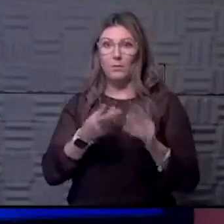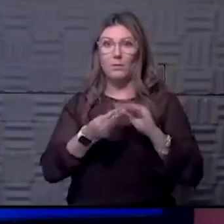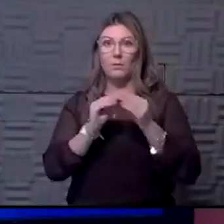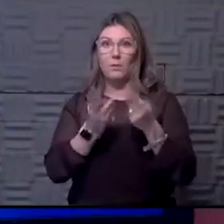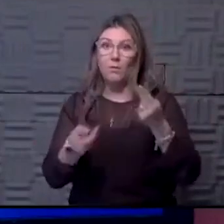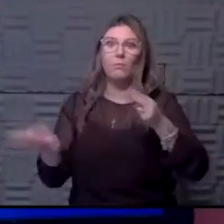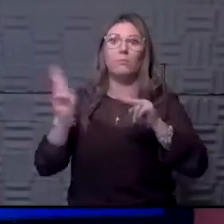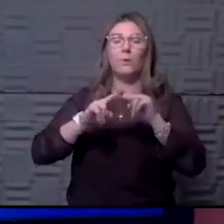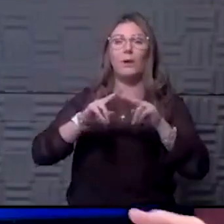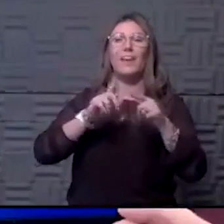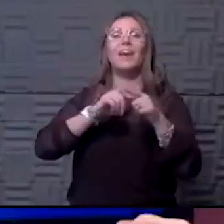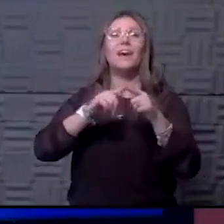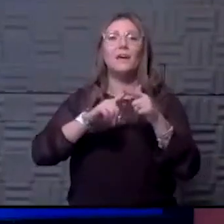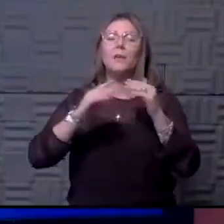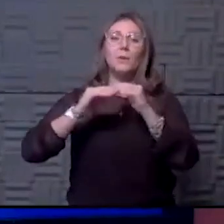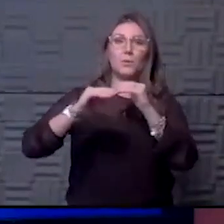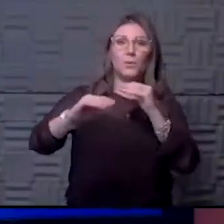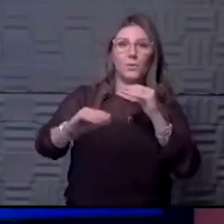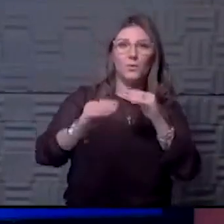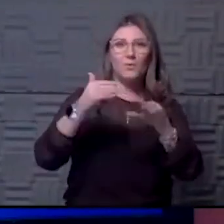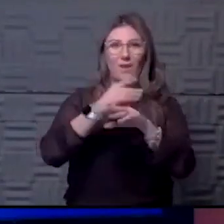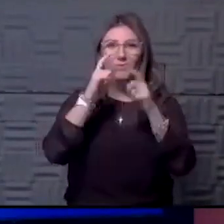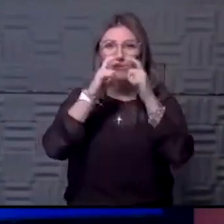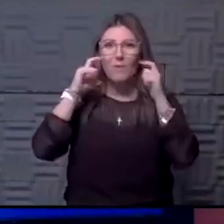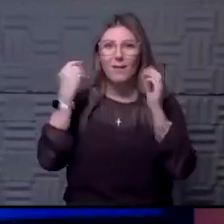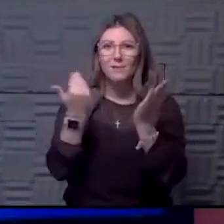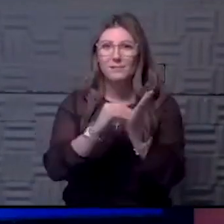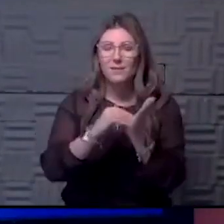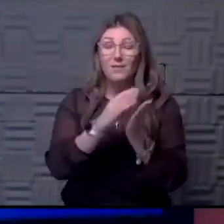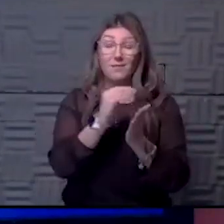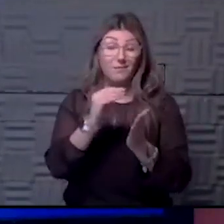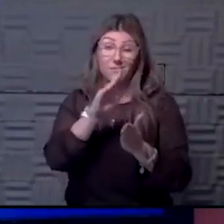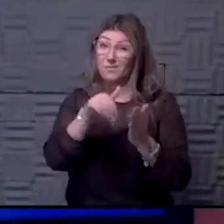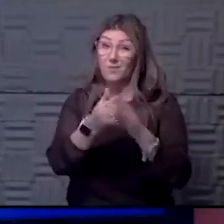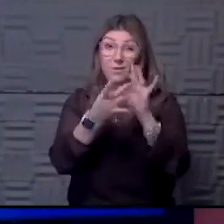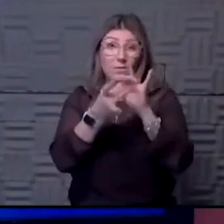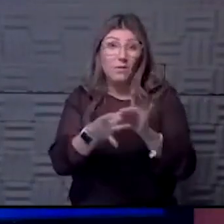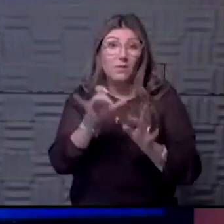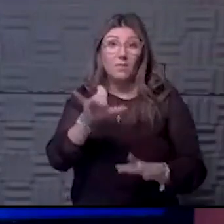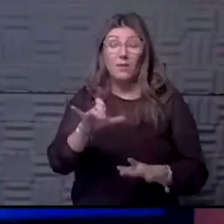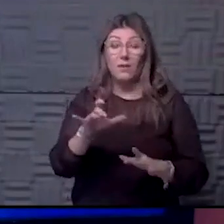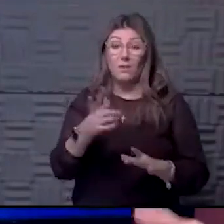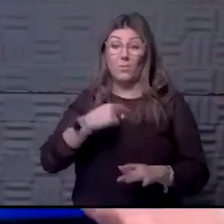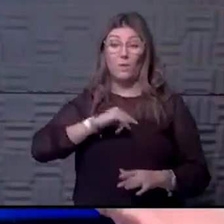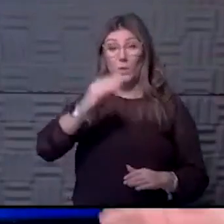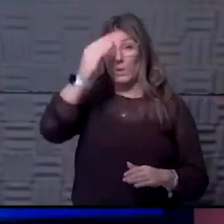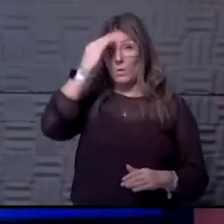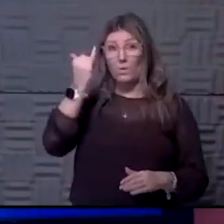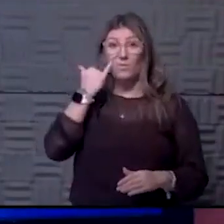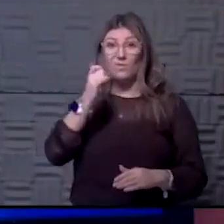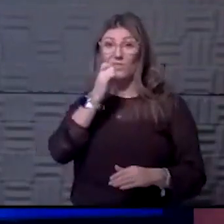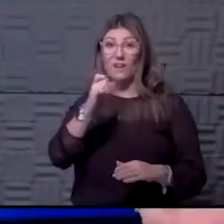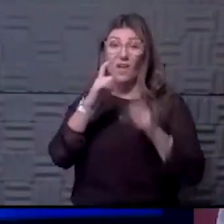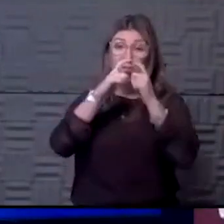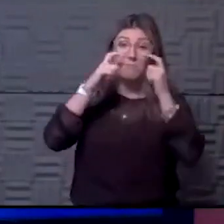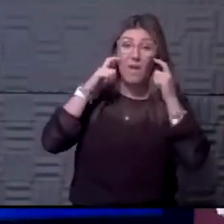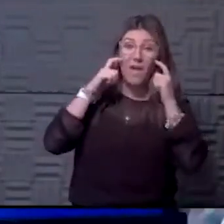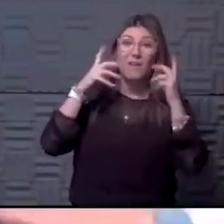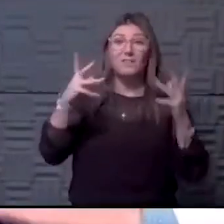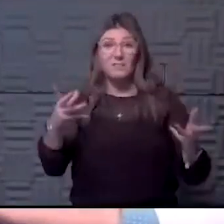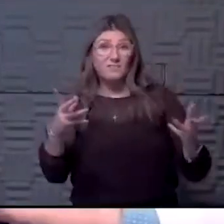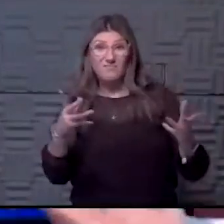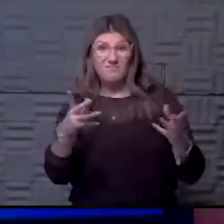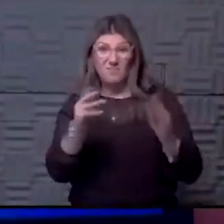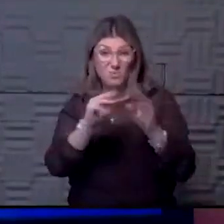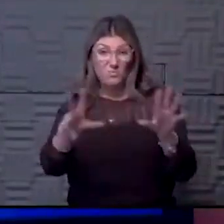becoming a little more stable. I think it's all about that. Yeah. And I think what we know is when you don't mask, you spread the disease. When you mask, you spread a